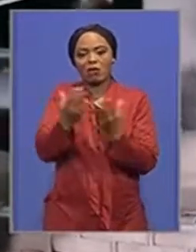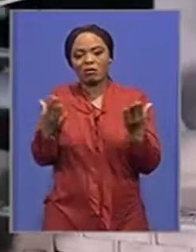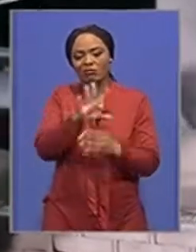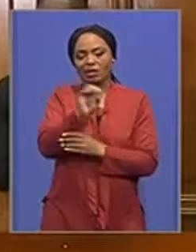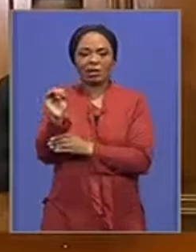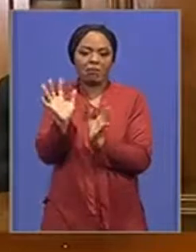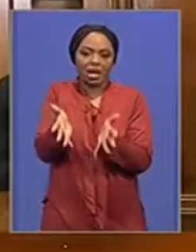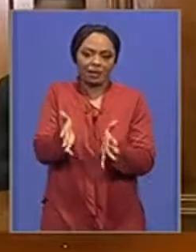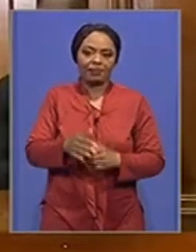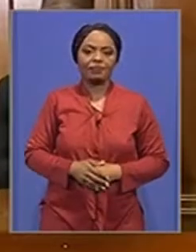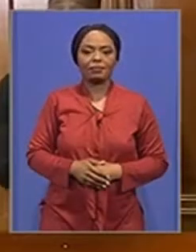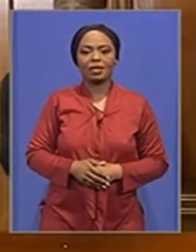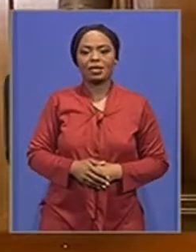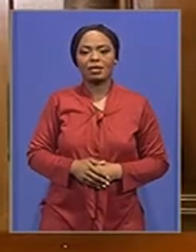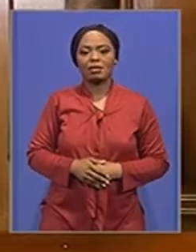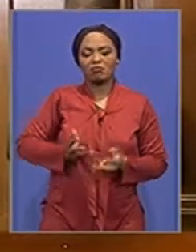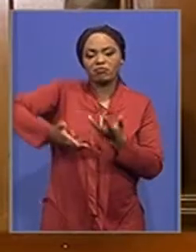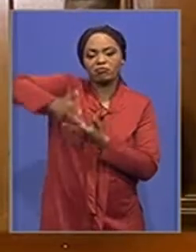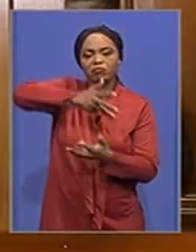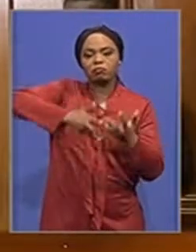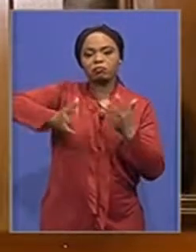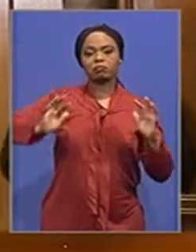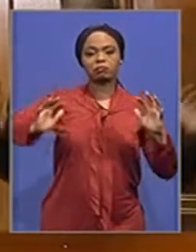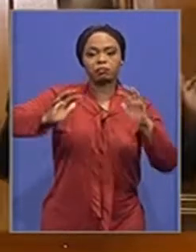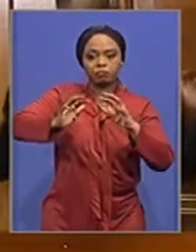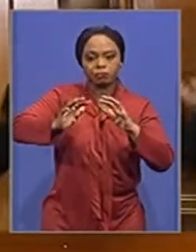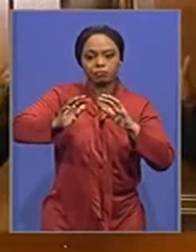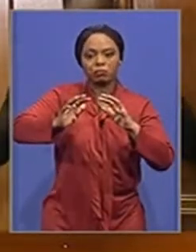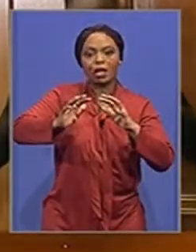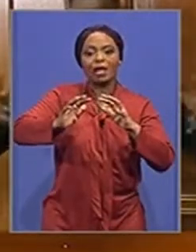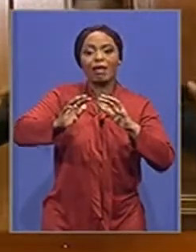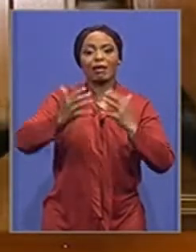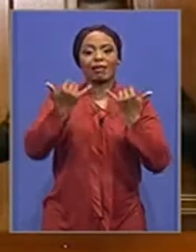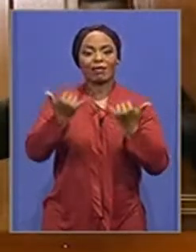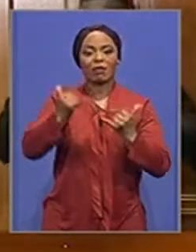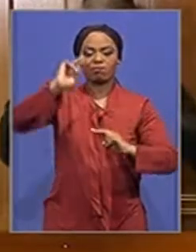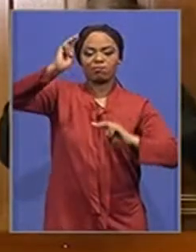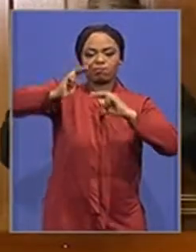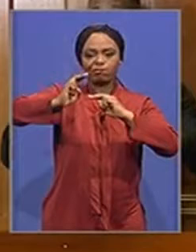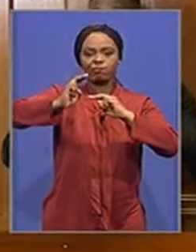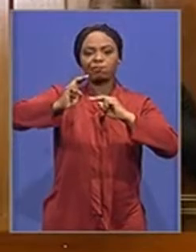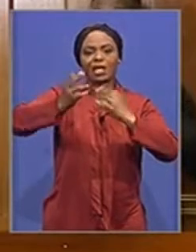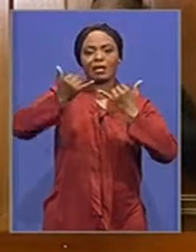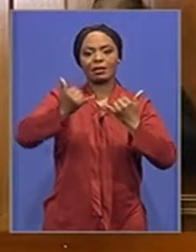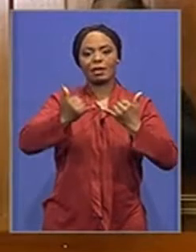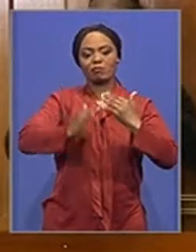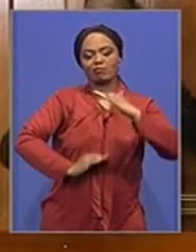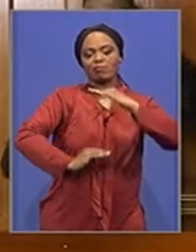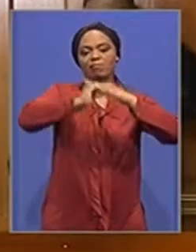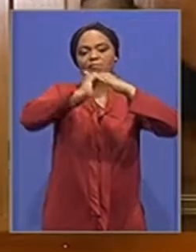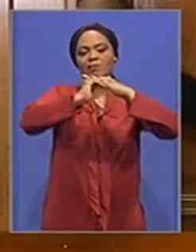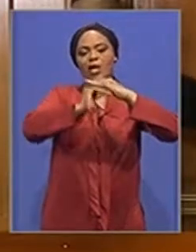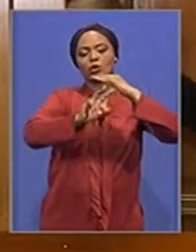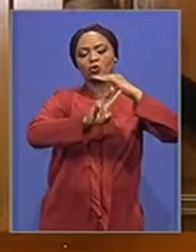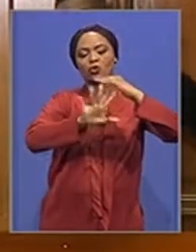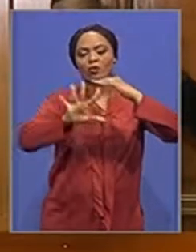500. All gatherings will now be limited to a maximum of